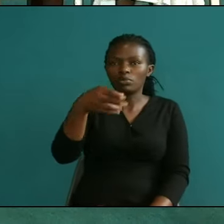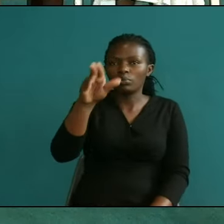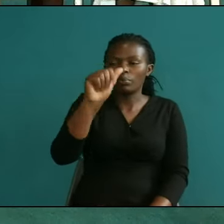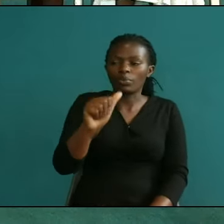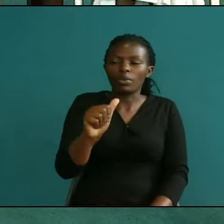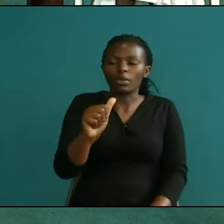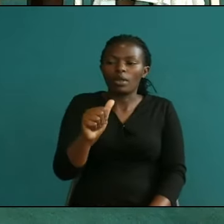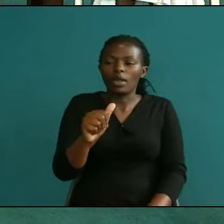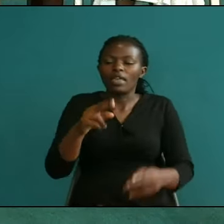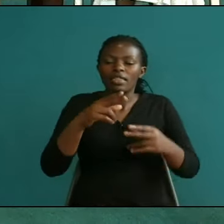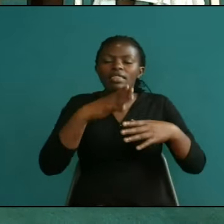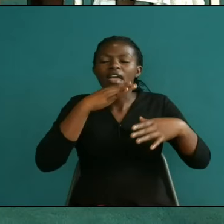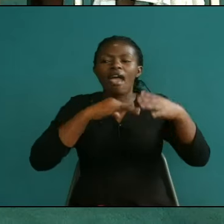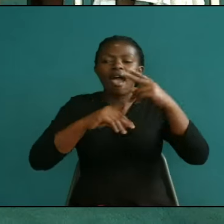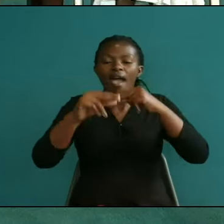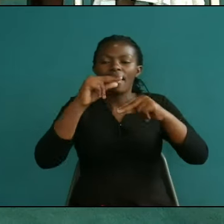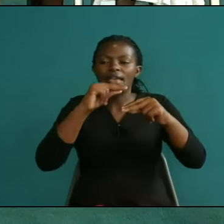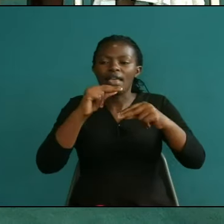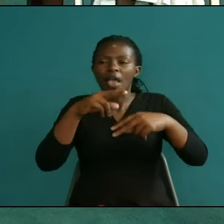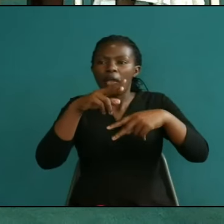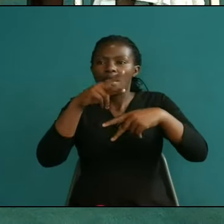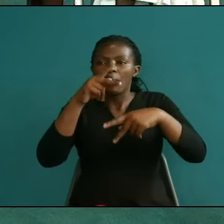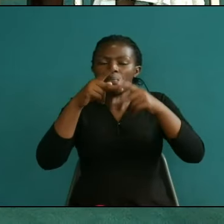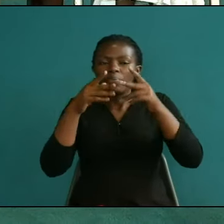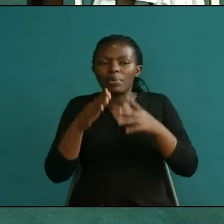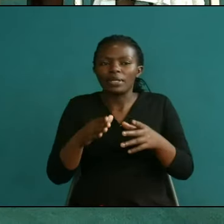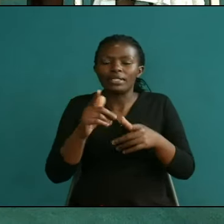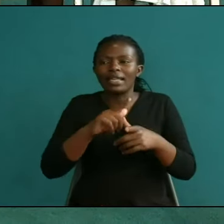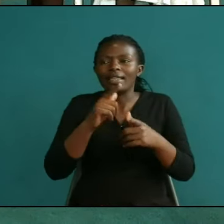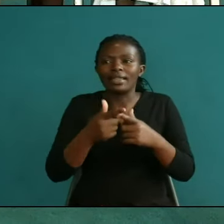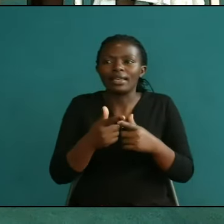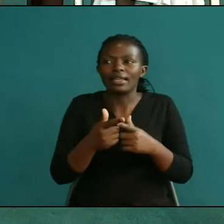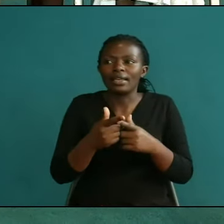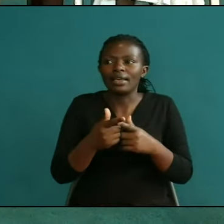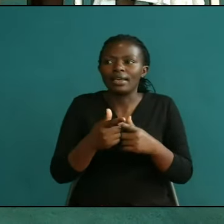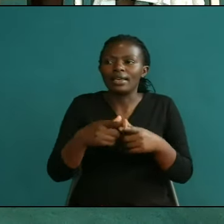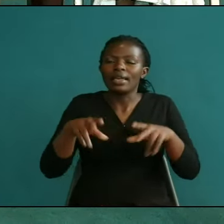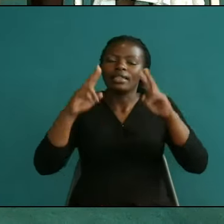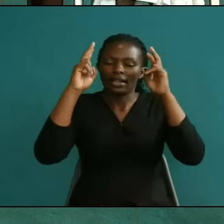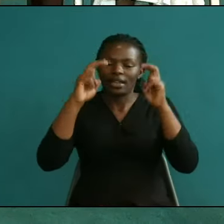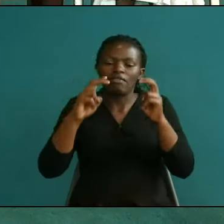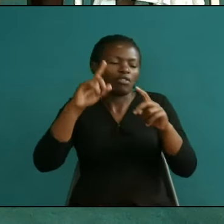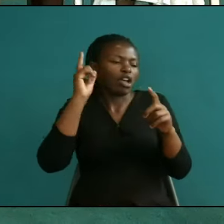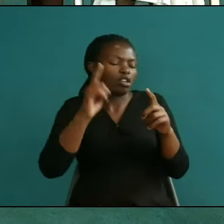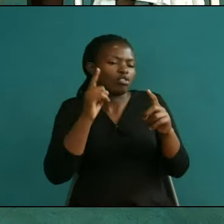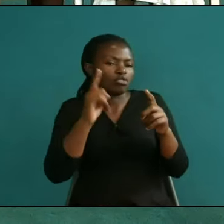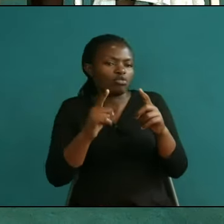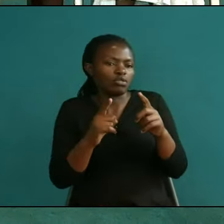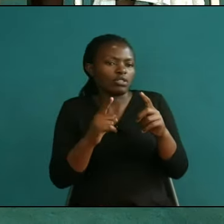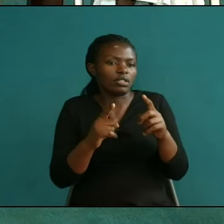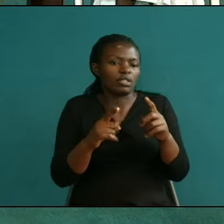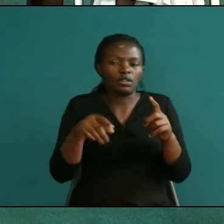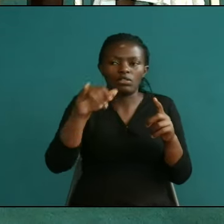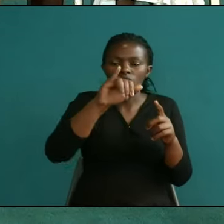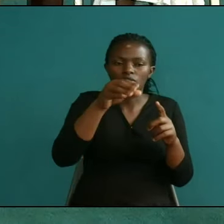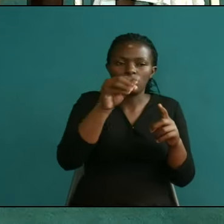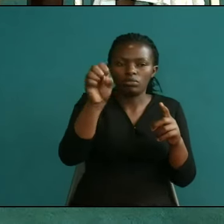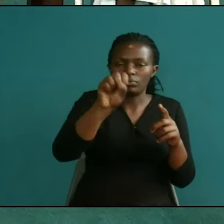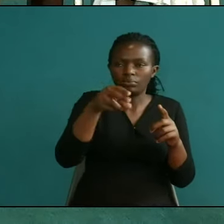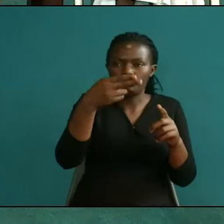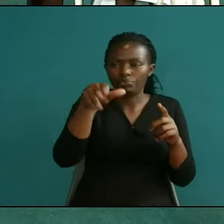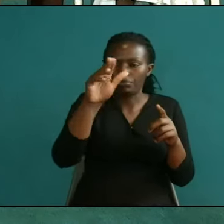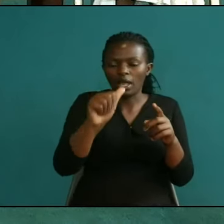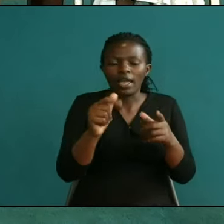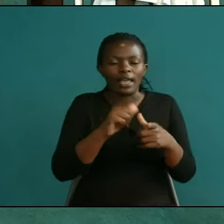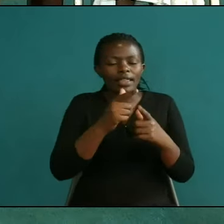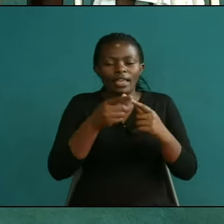him. The Lord rebukes Satan with fine garments, signifying the removal of his sin. Joshua is then